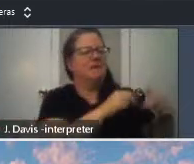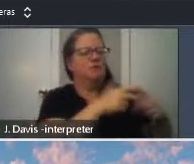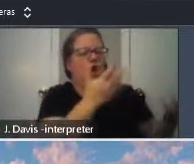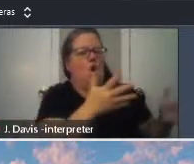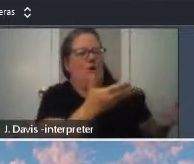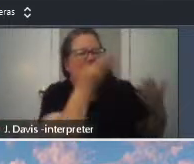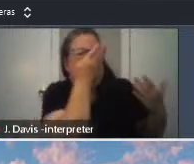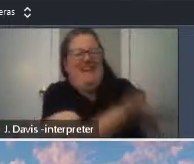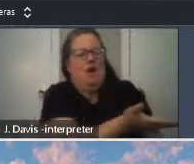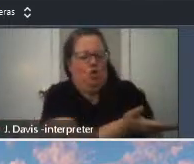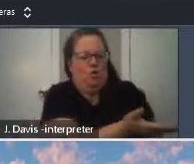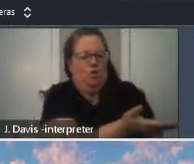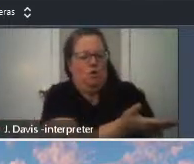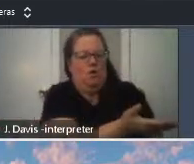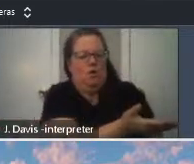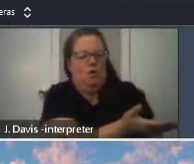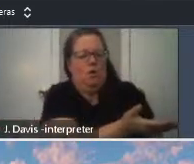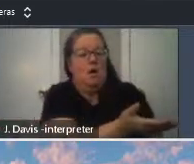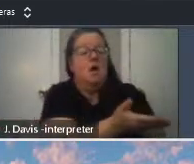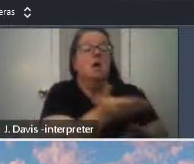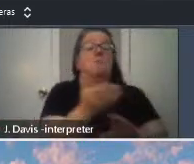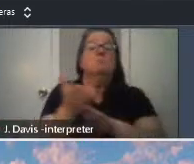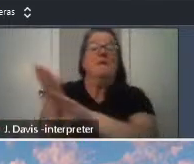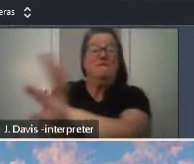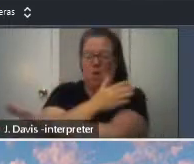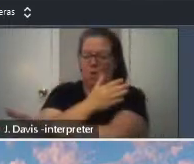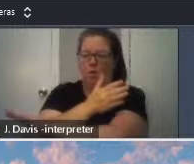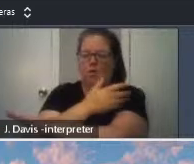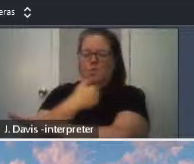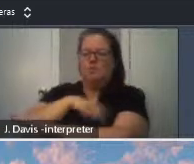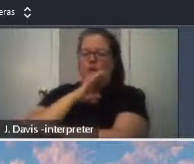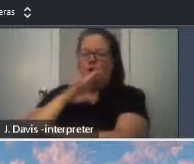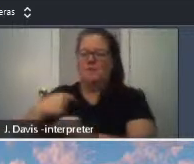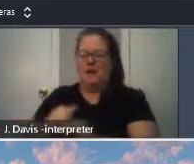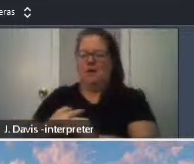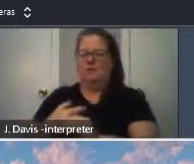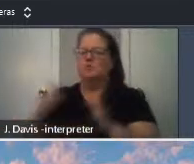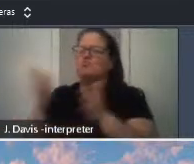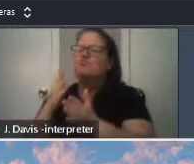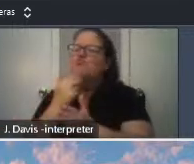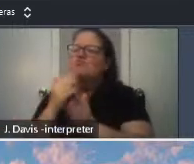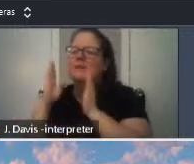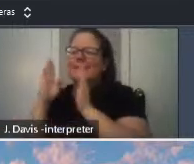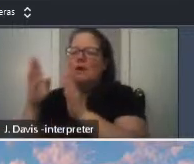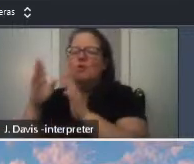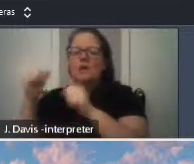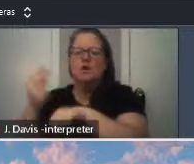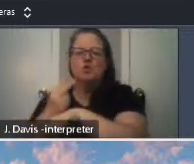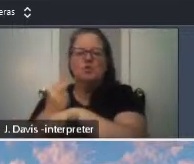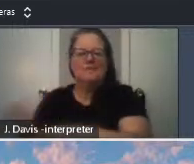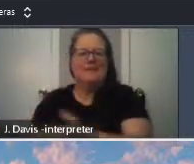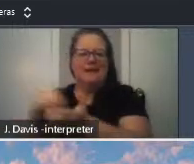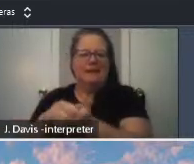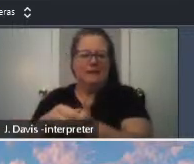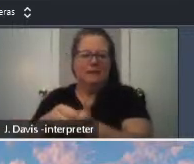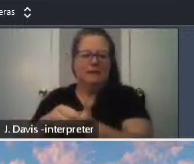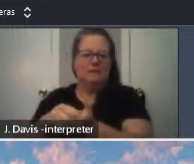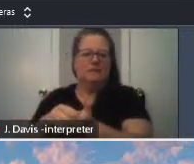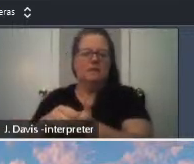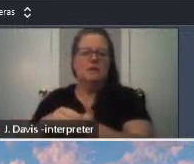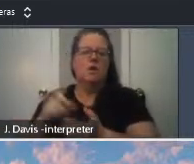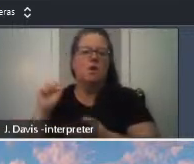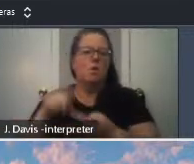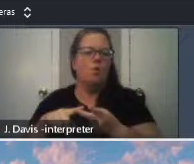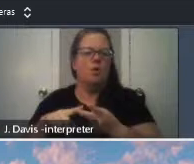that context, we were talking about whether narrow, skinny lots could be resurrected, platted lots from way